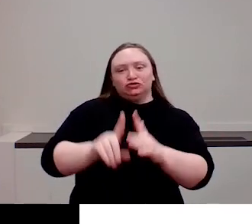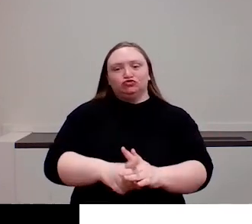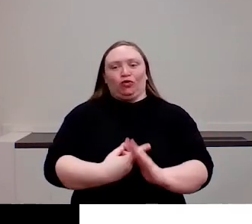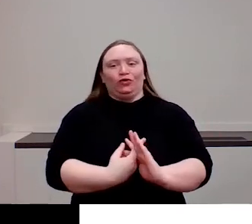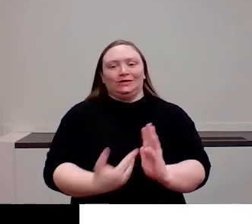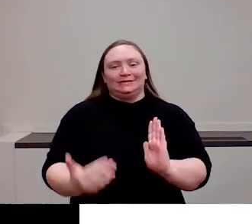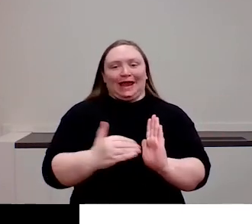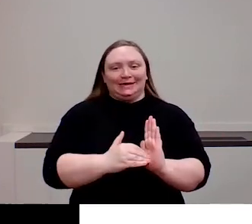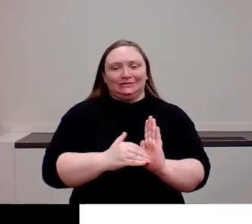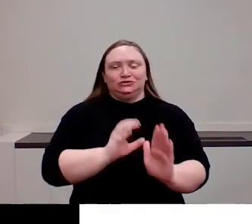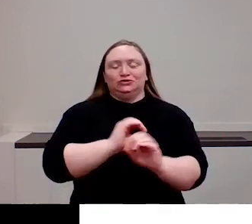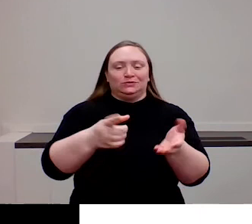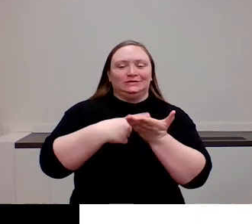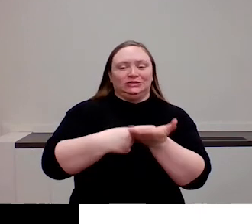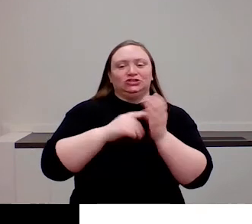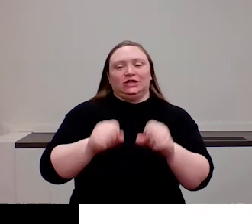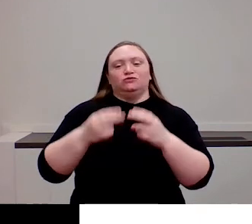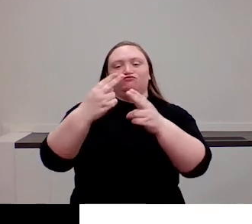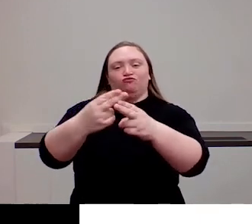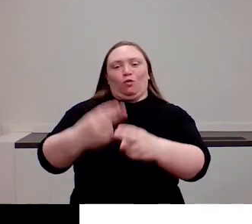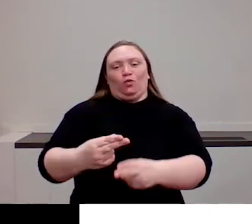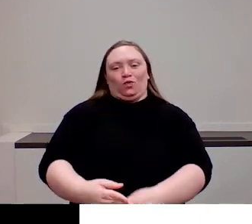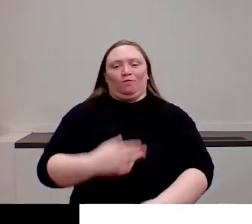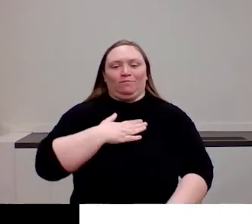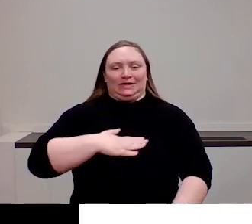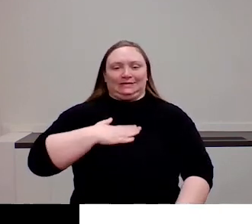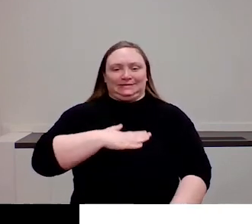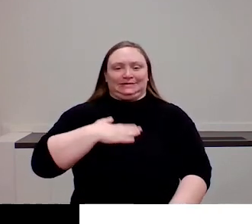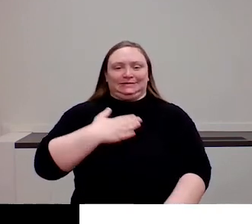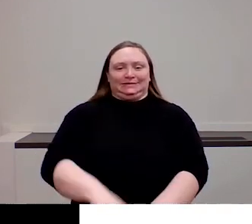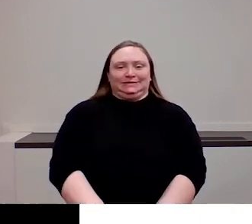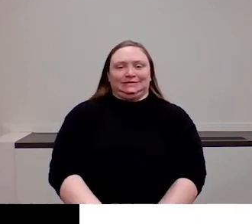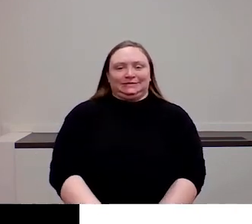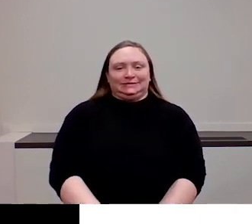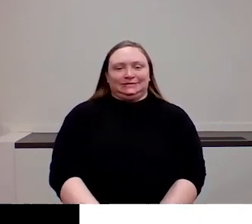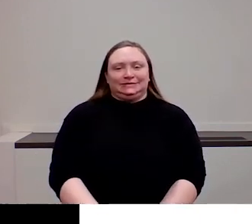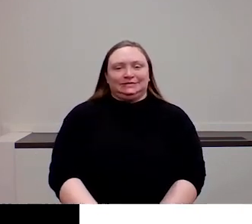executive session, and there was no discussion. Could you call the roll, please?